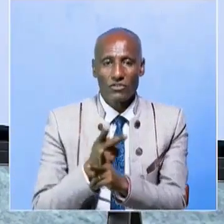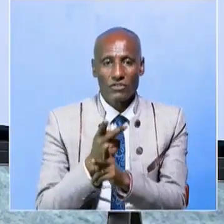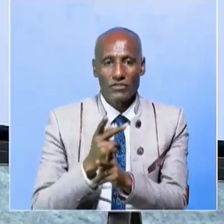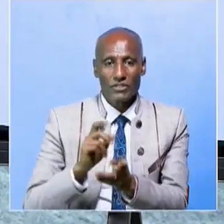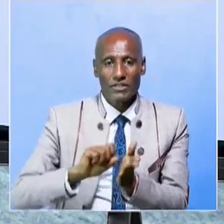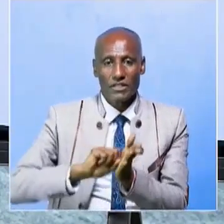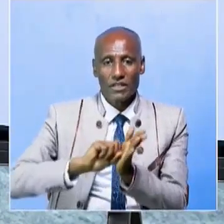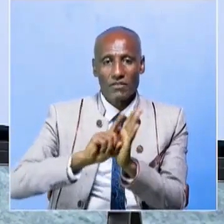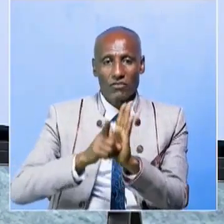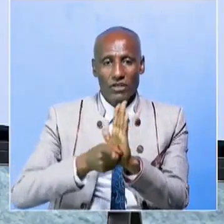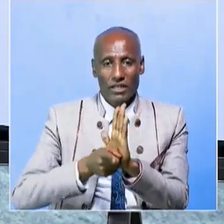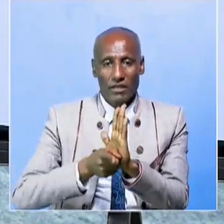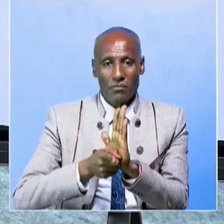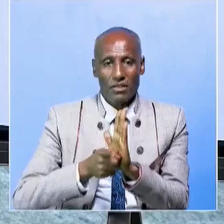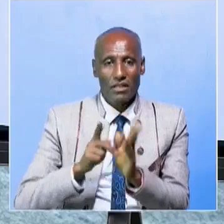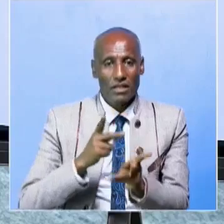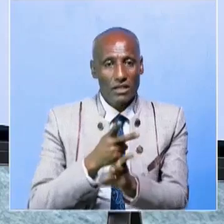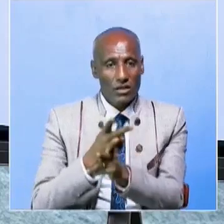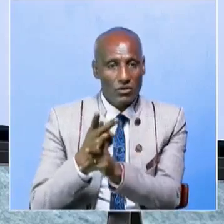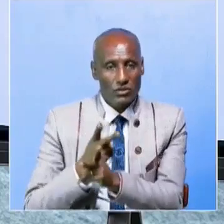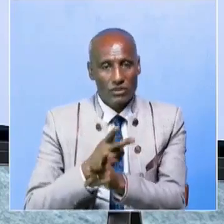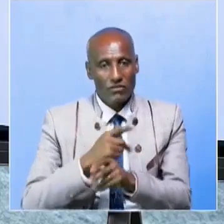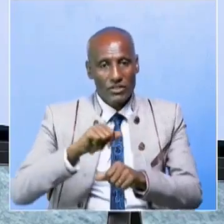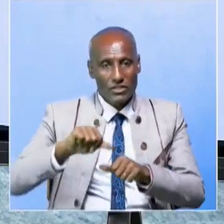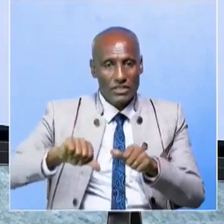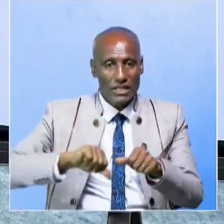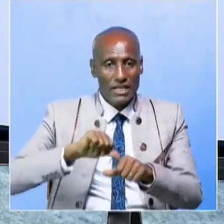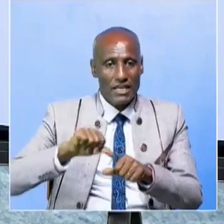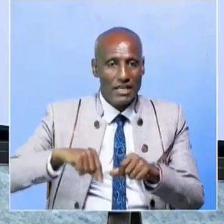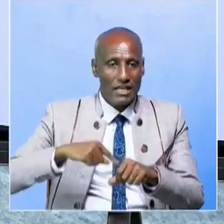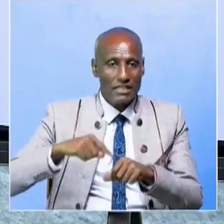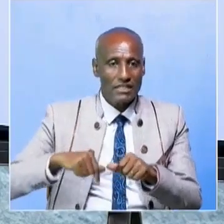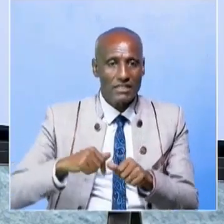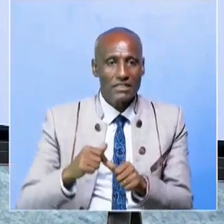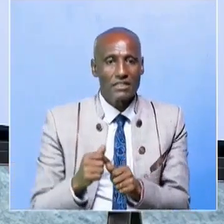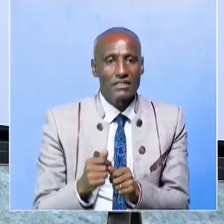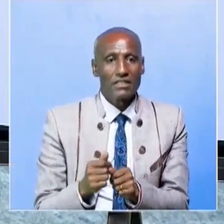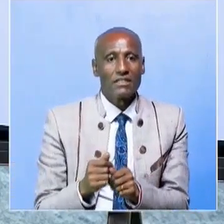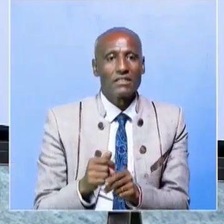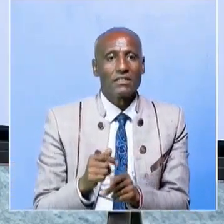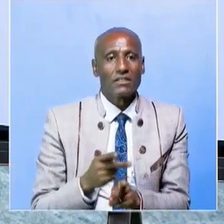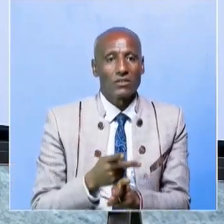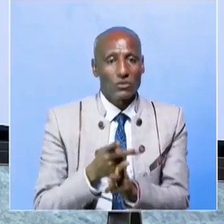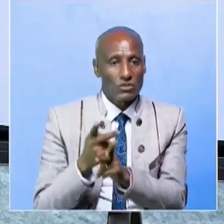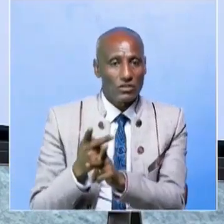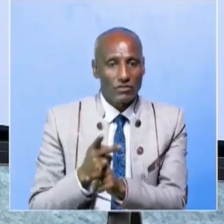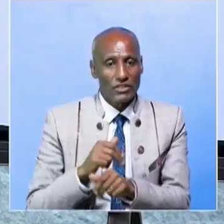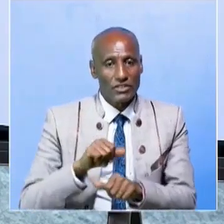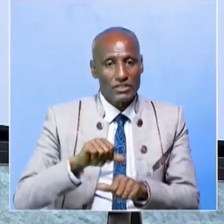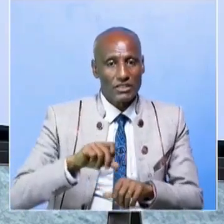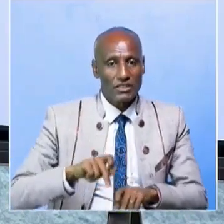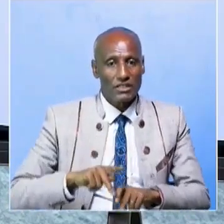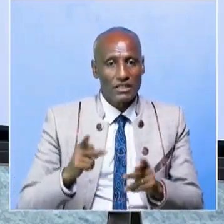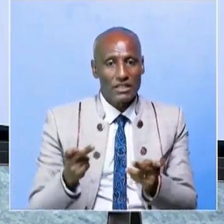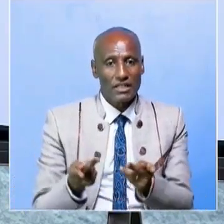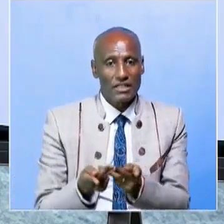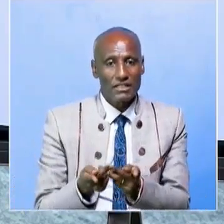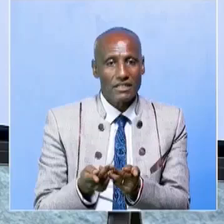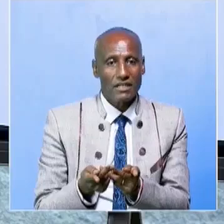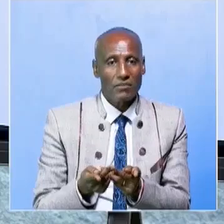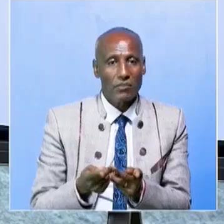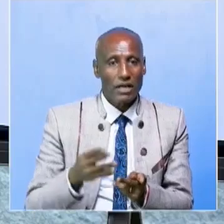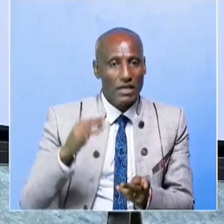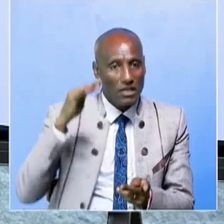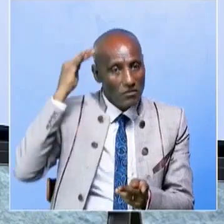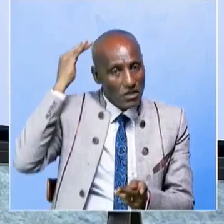of conservation areas throughout the world. These conservation areas are set up by different governments